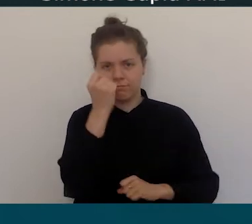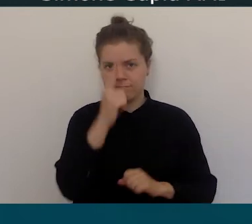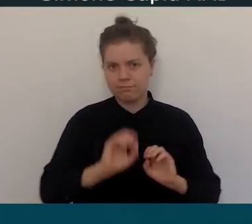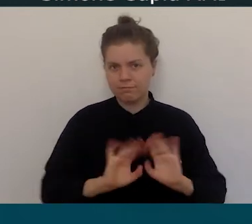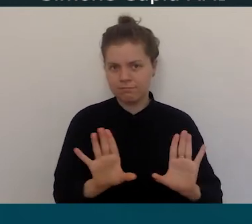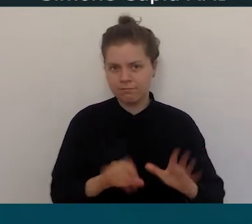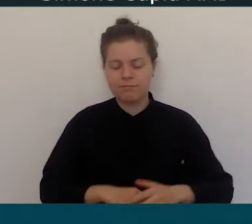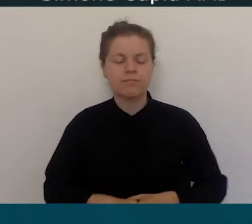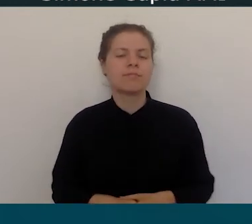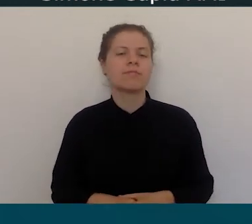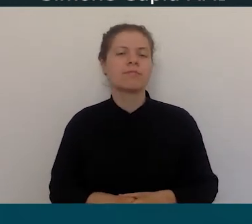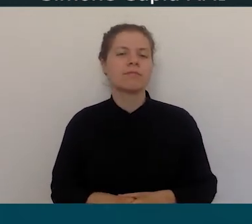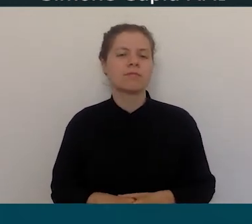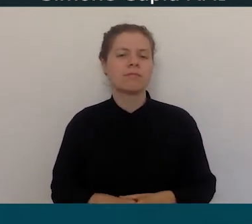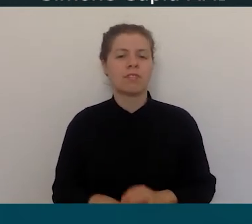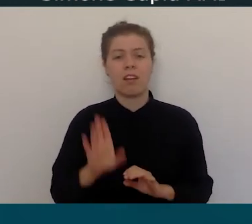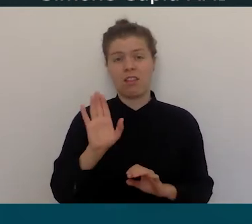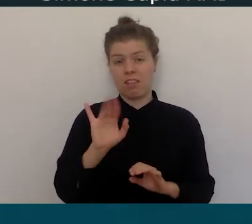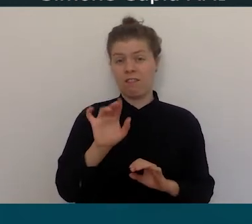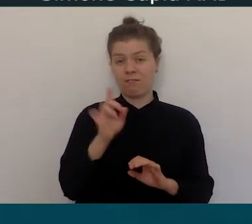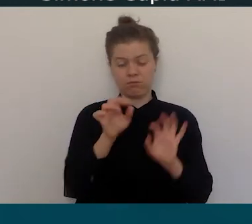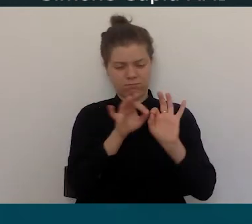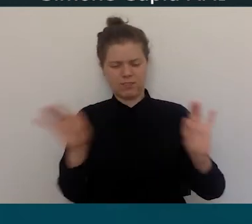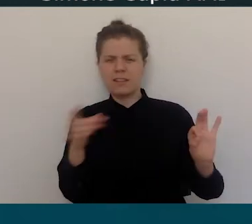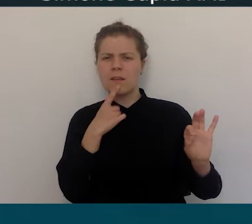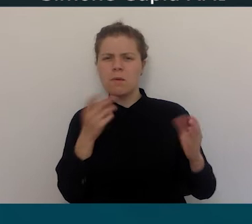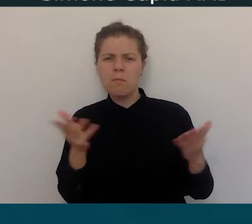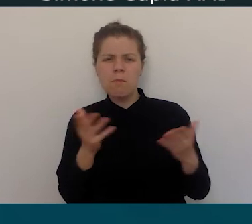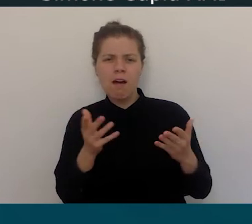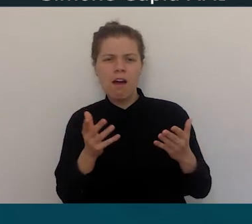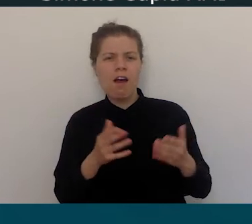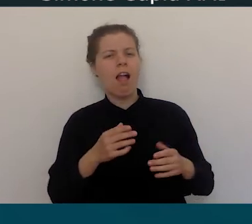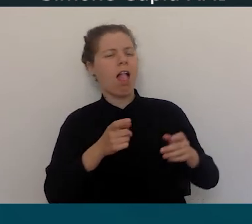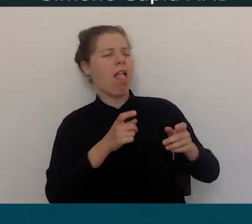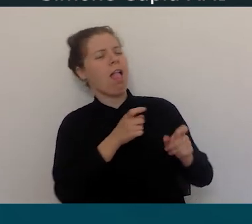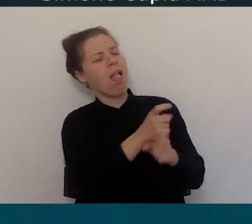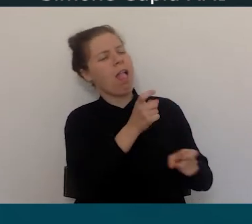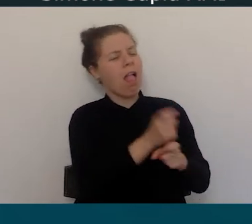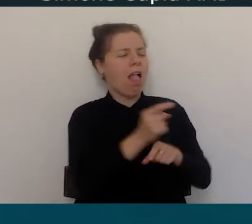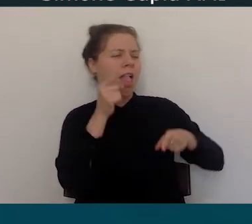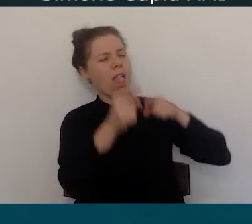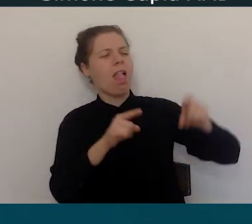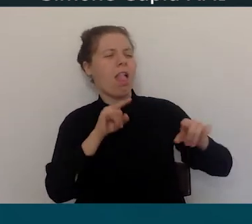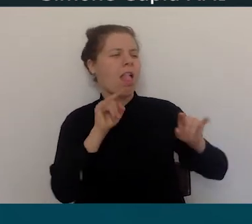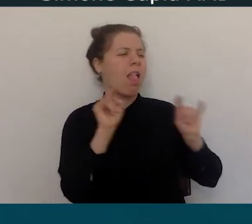What does this phrase say? The jovial poking of fun is the burden of your personal